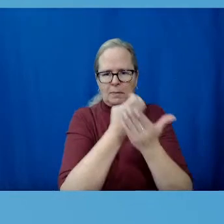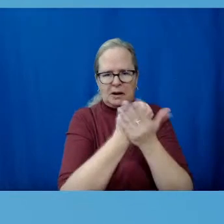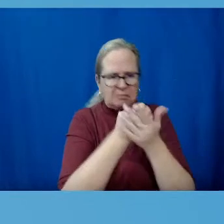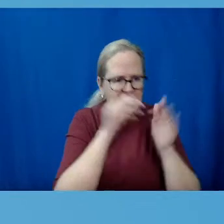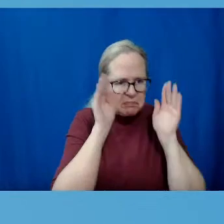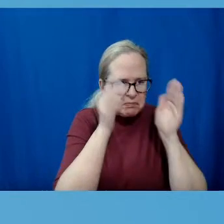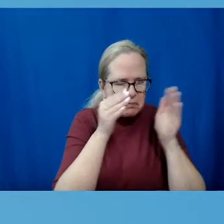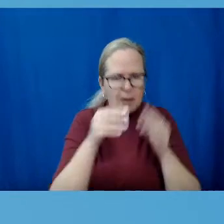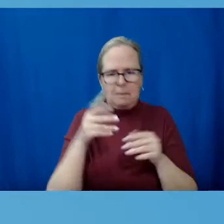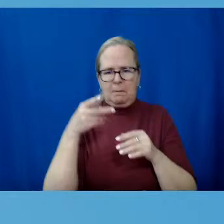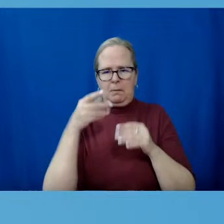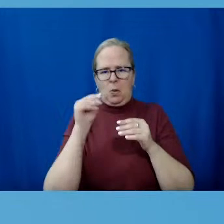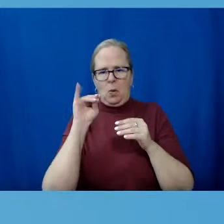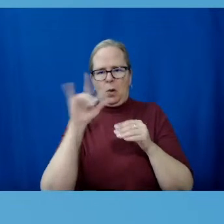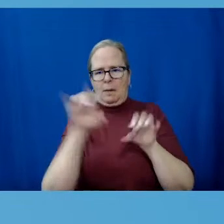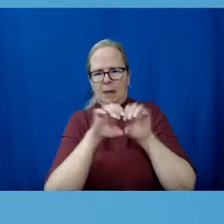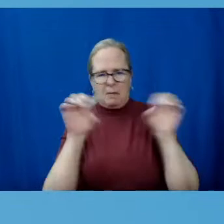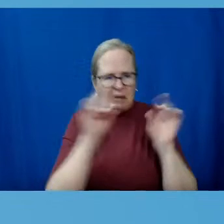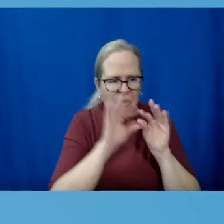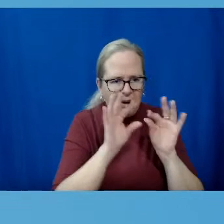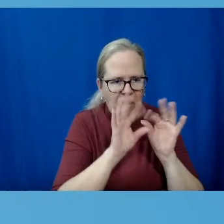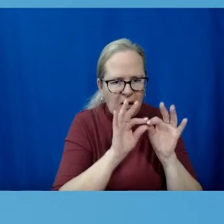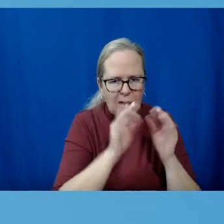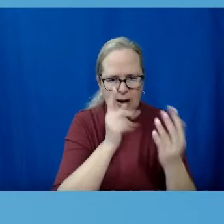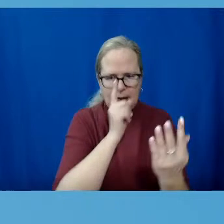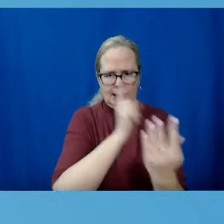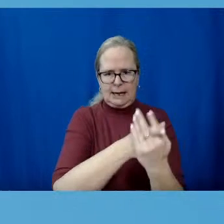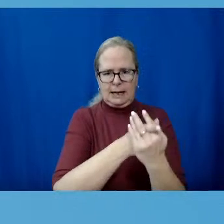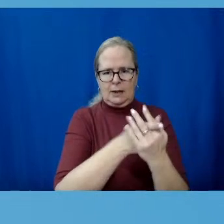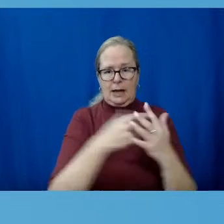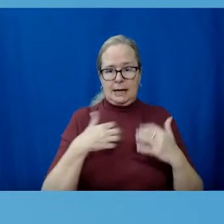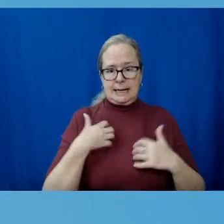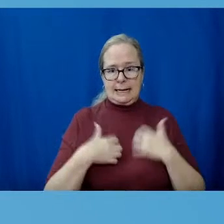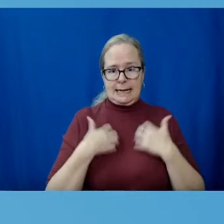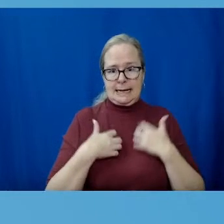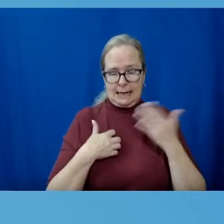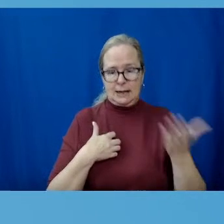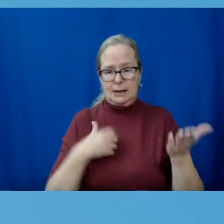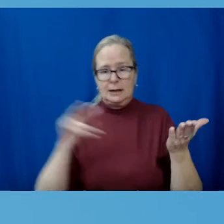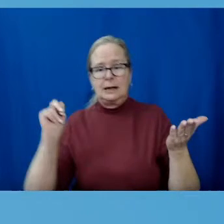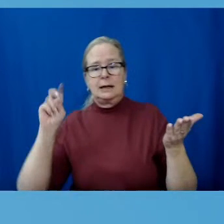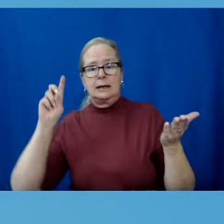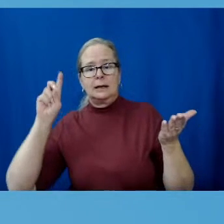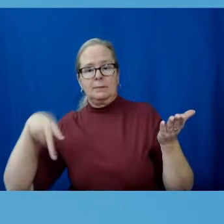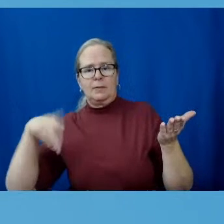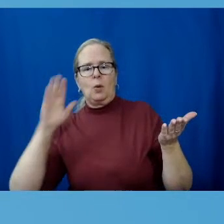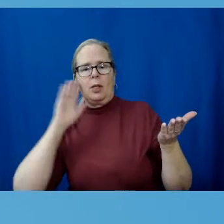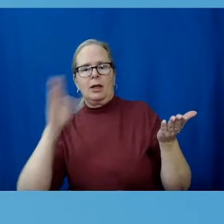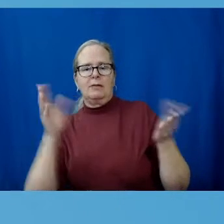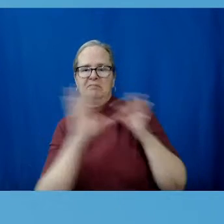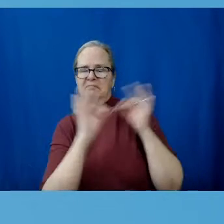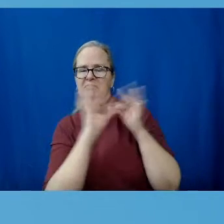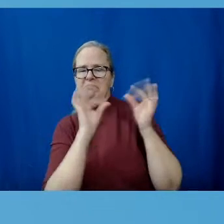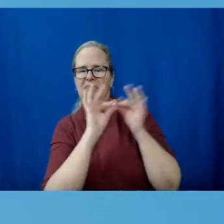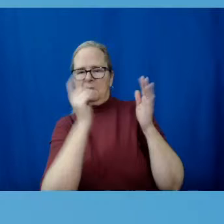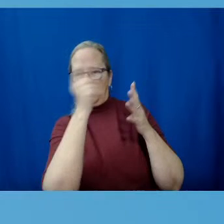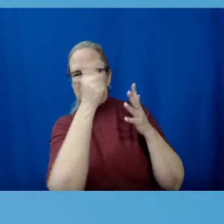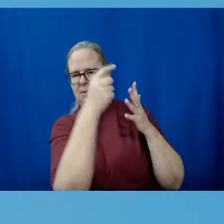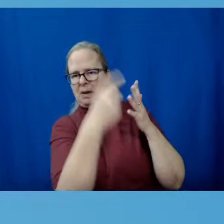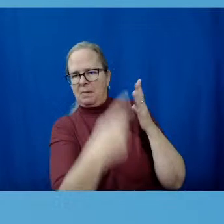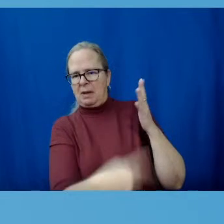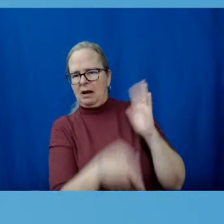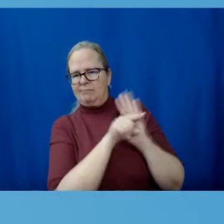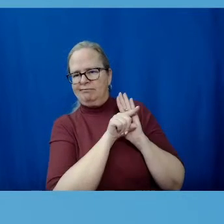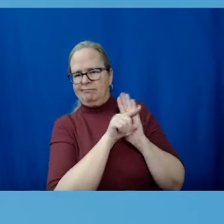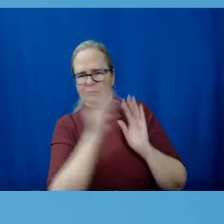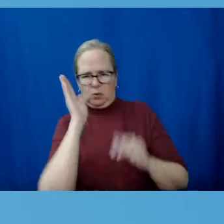year from now during the campaign. Well, and it's not just waiting for a provincial election, right? I mentioned the federal election and how